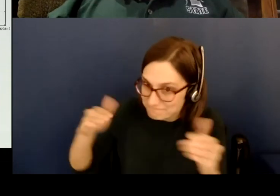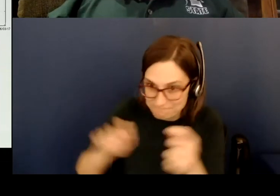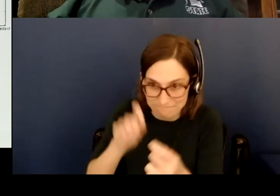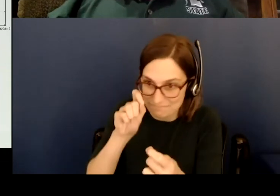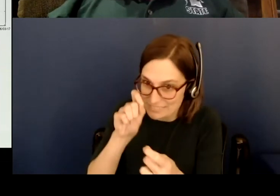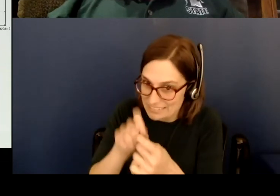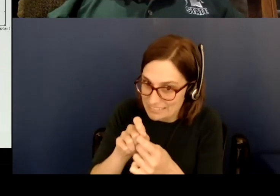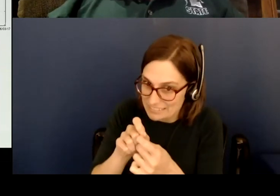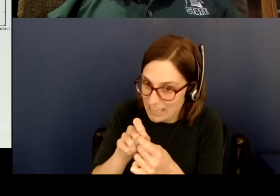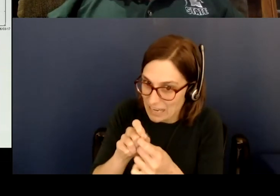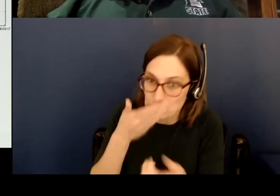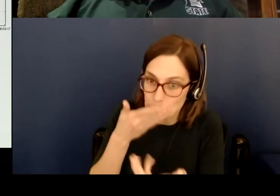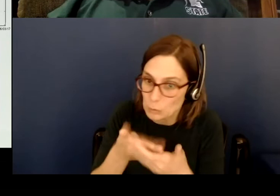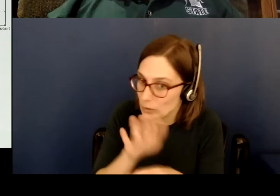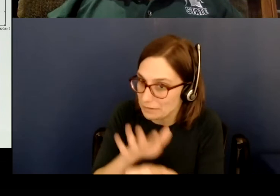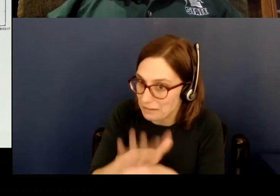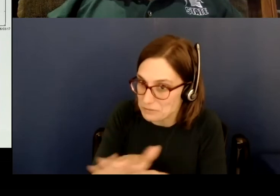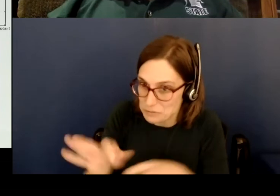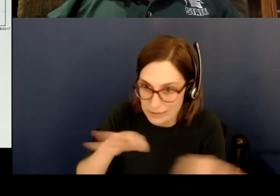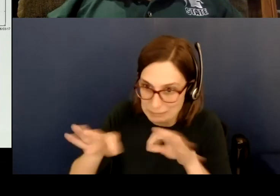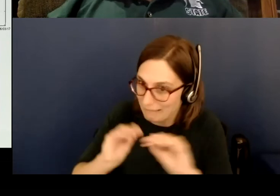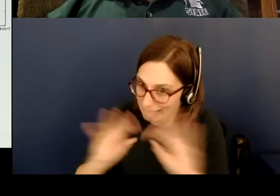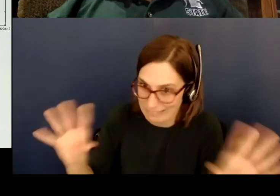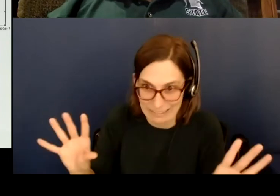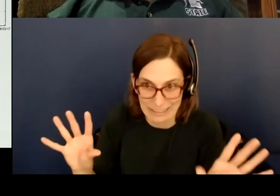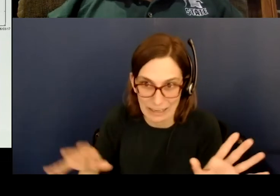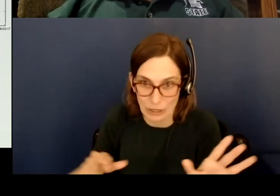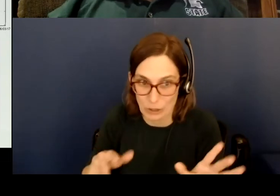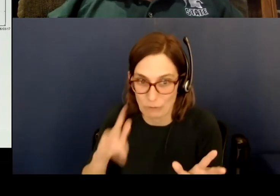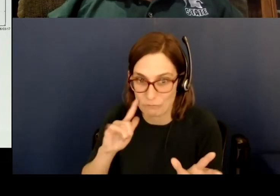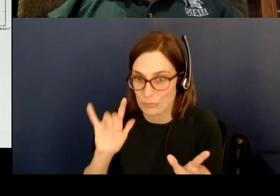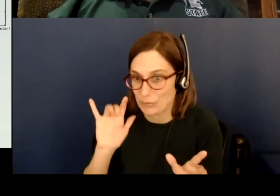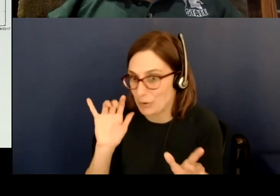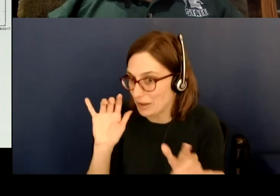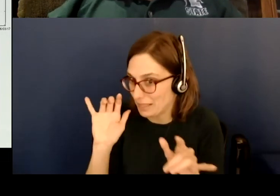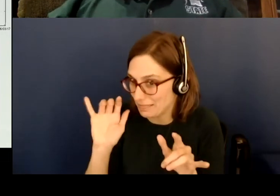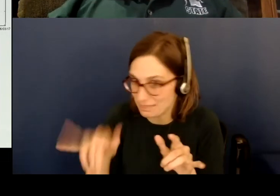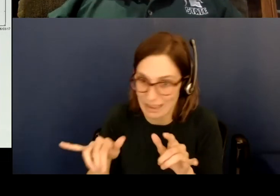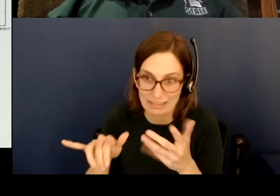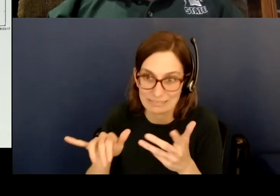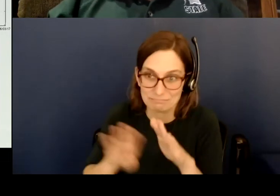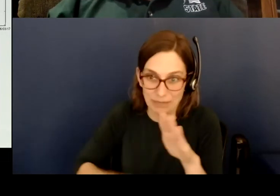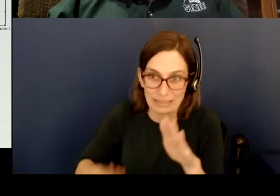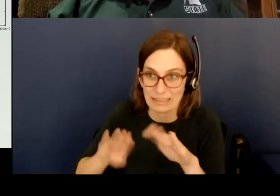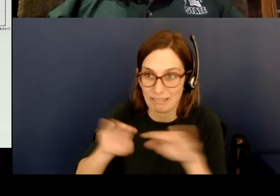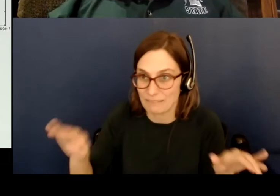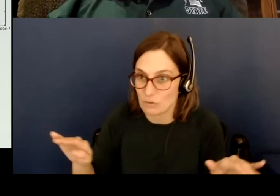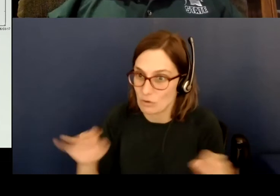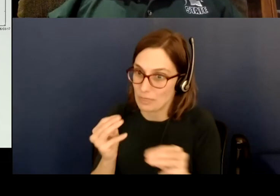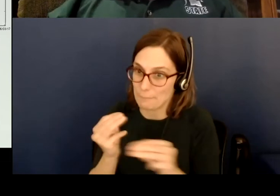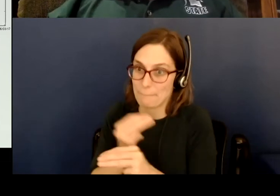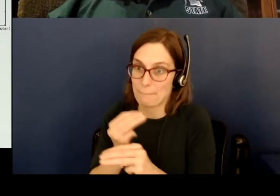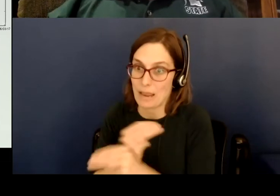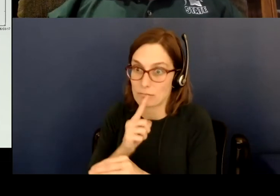exactly well enough to be able to explain it well enough at a really basic level. The math is beyond me.